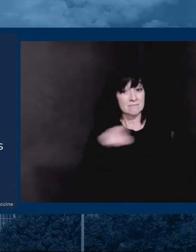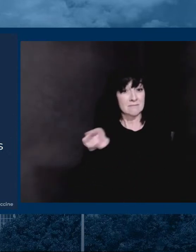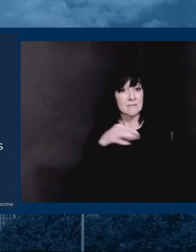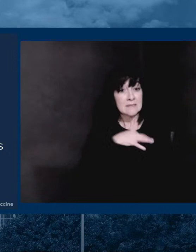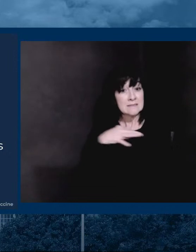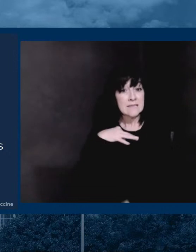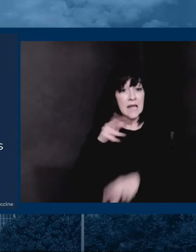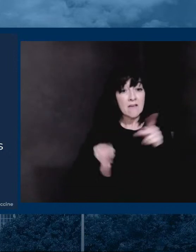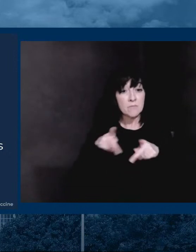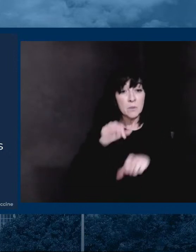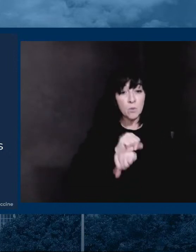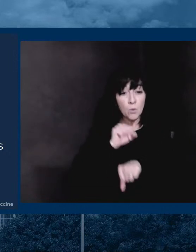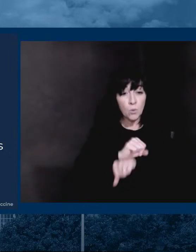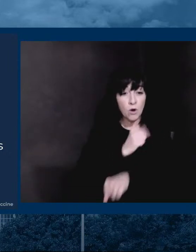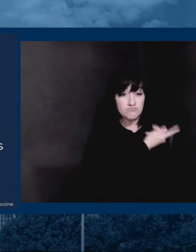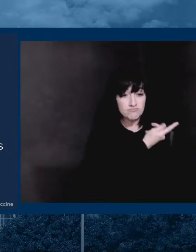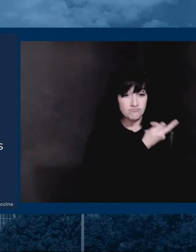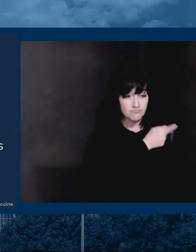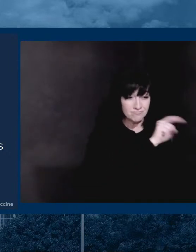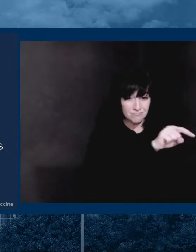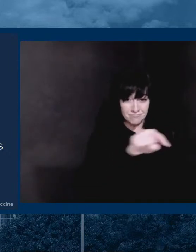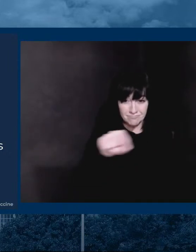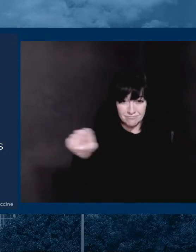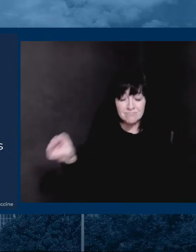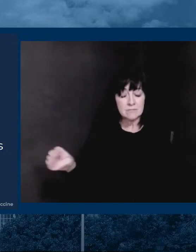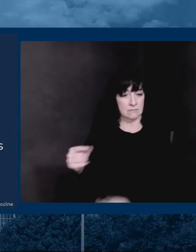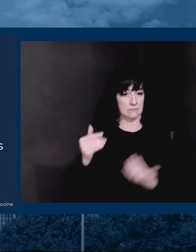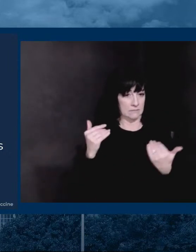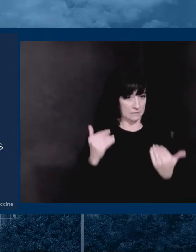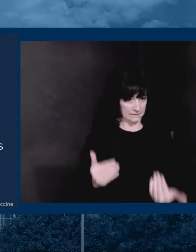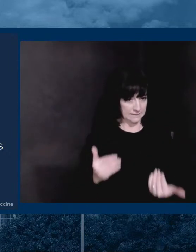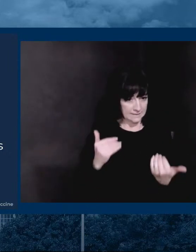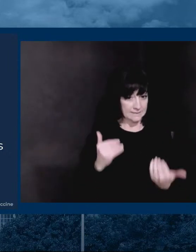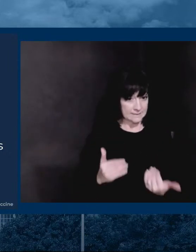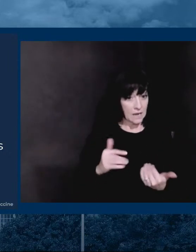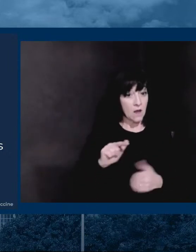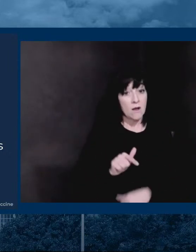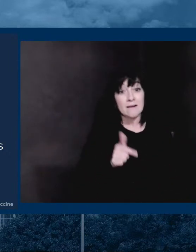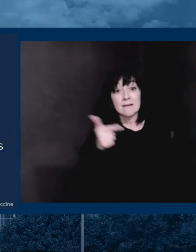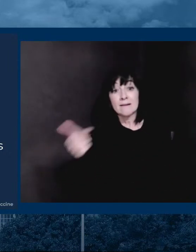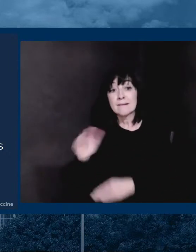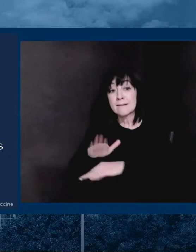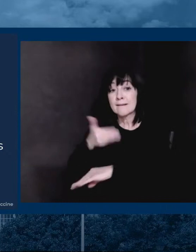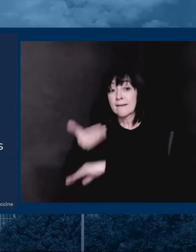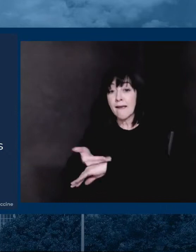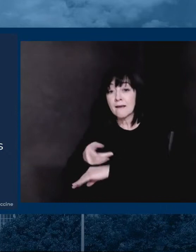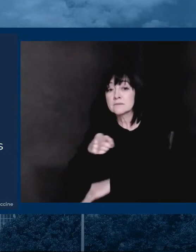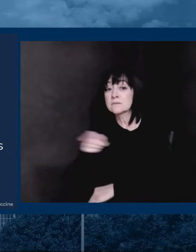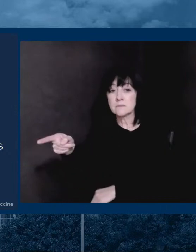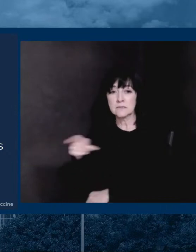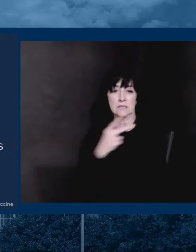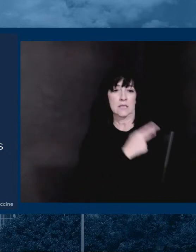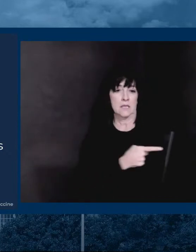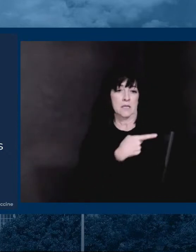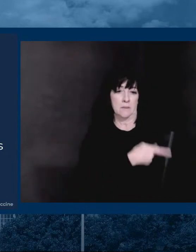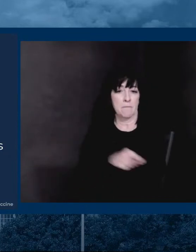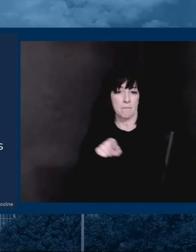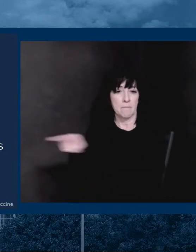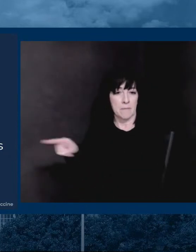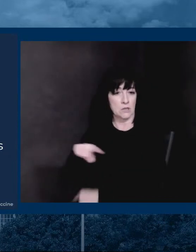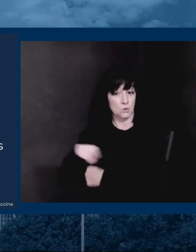other staff, but getting ready to vaccinate their patients and others when the time